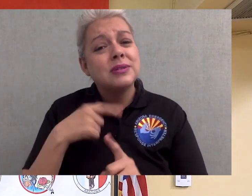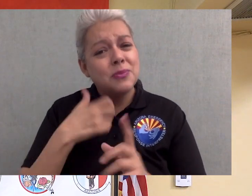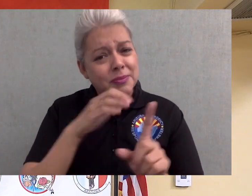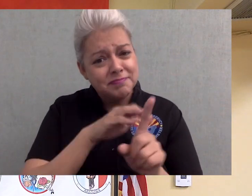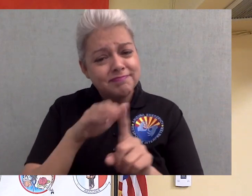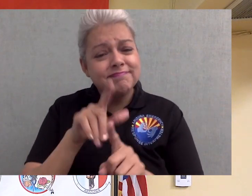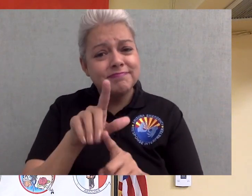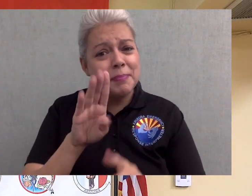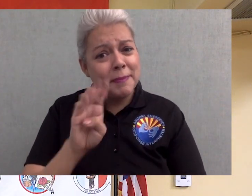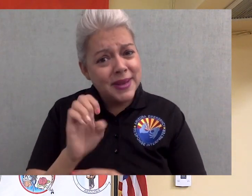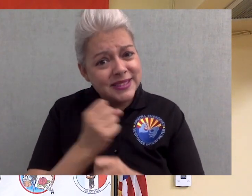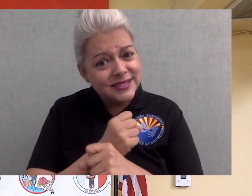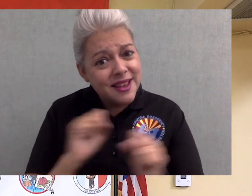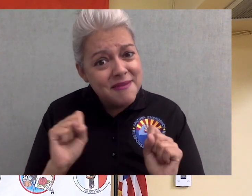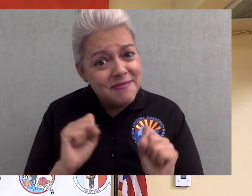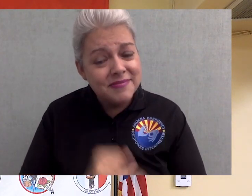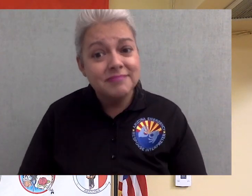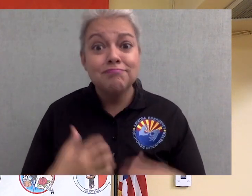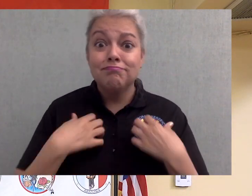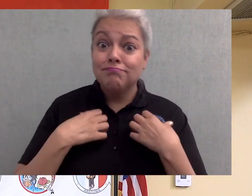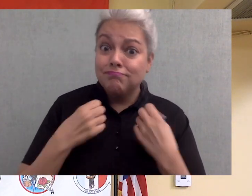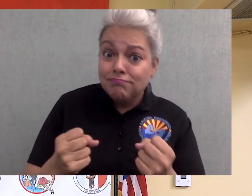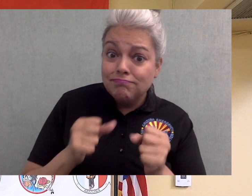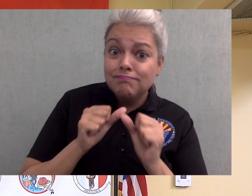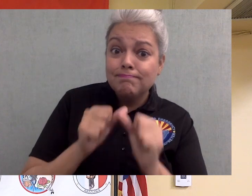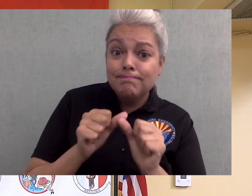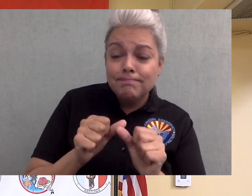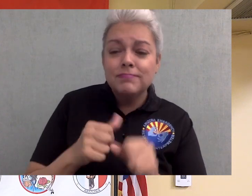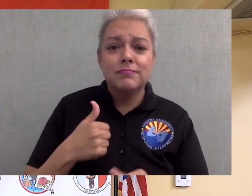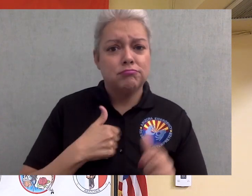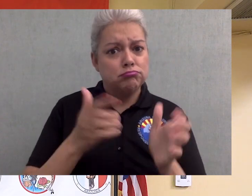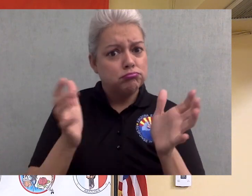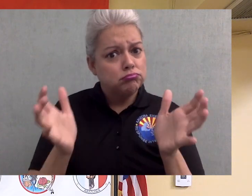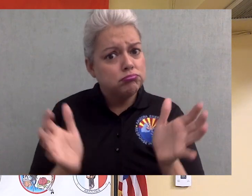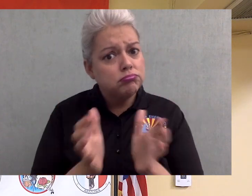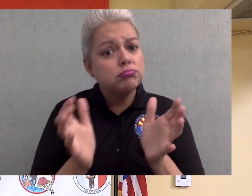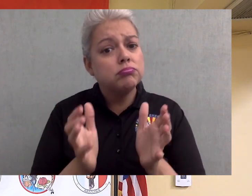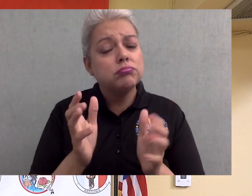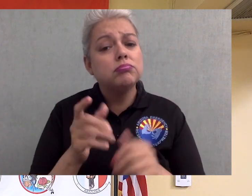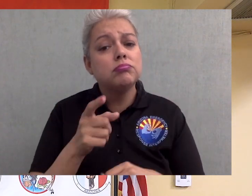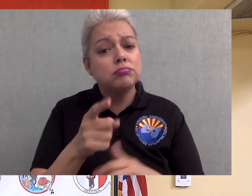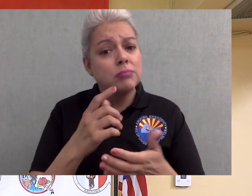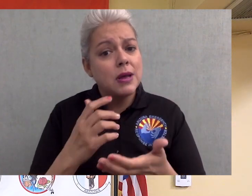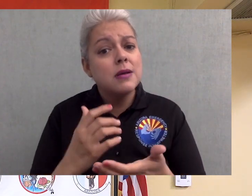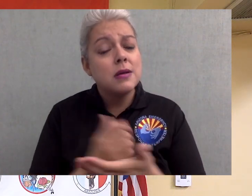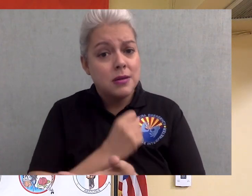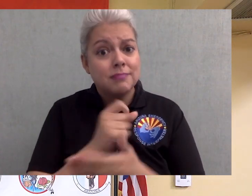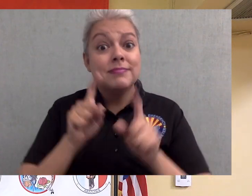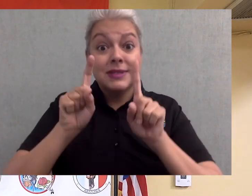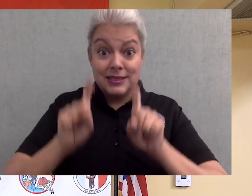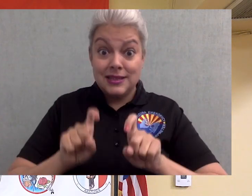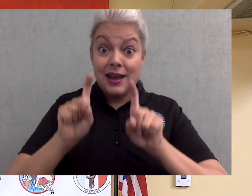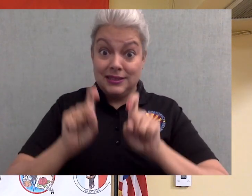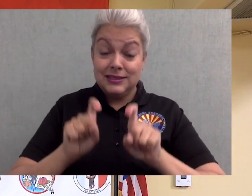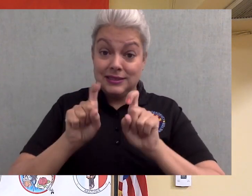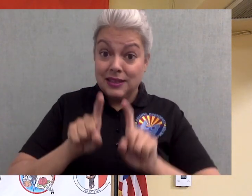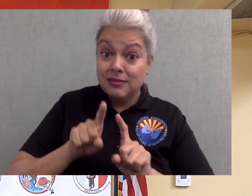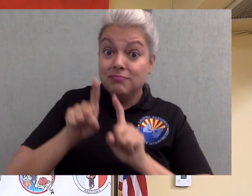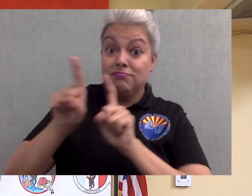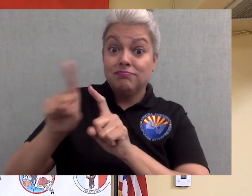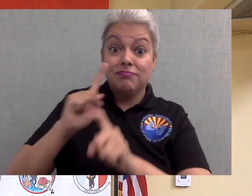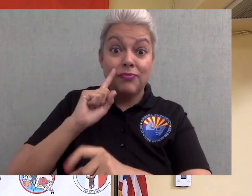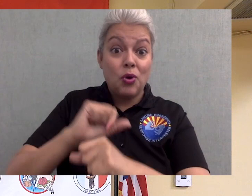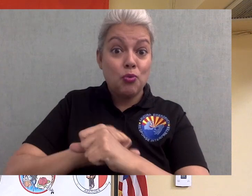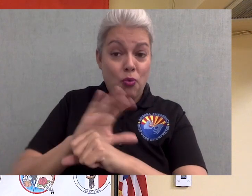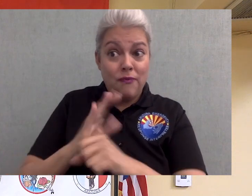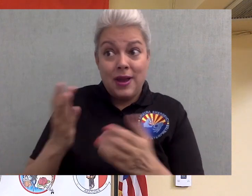safe, be well, and continue. I really encourage you all to take advantage of the testing opportunities that we